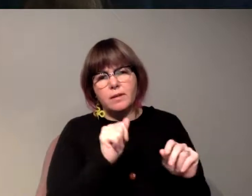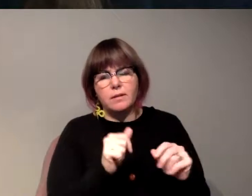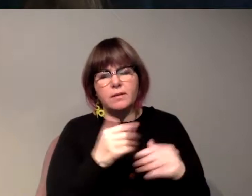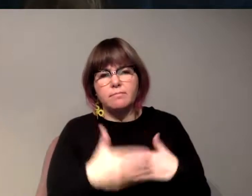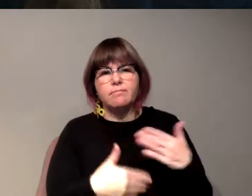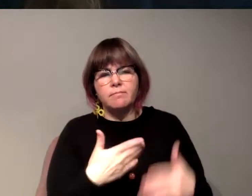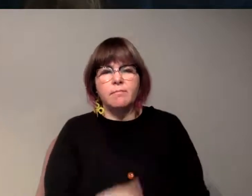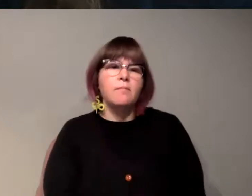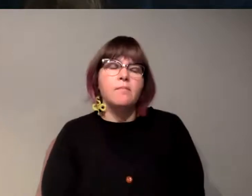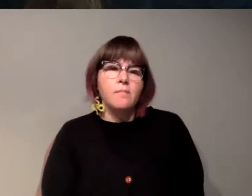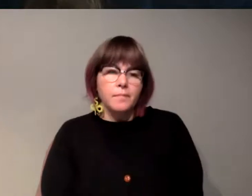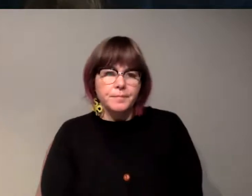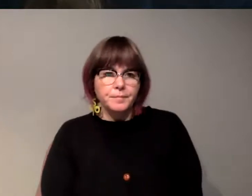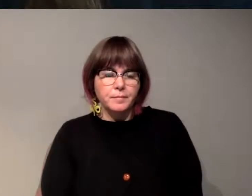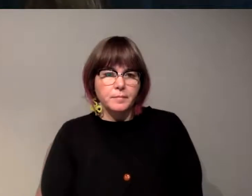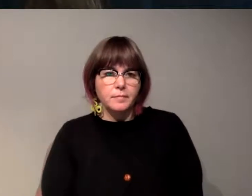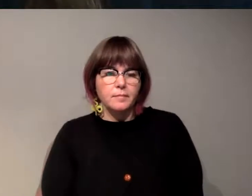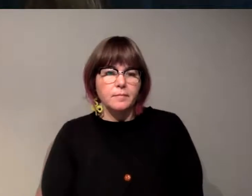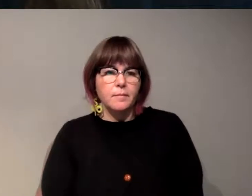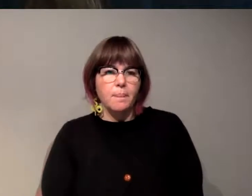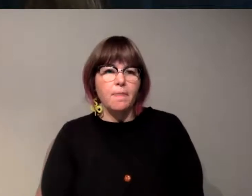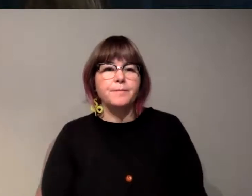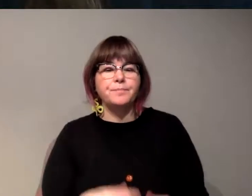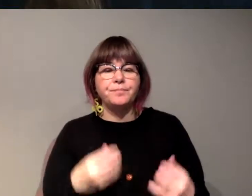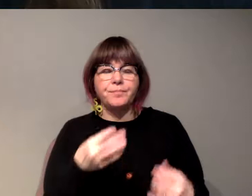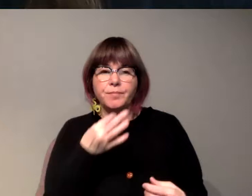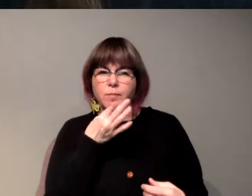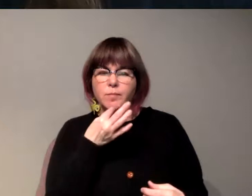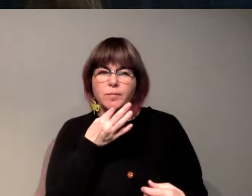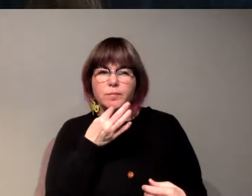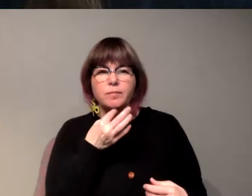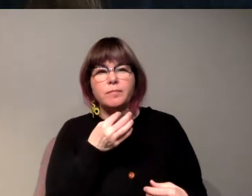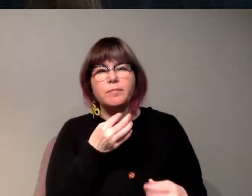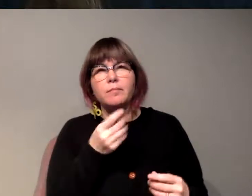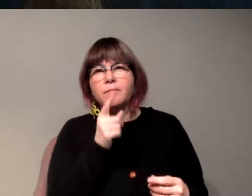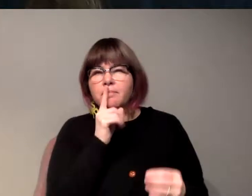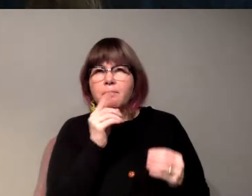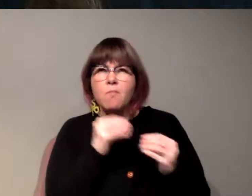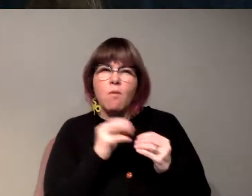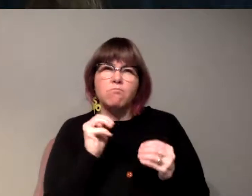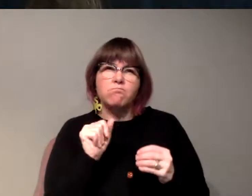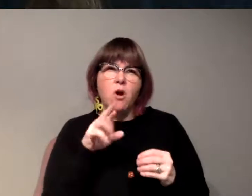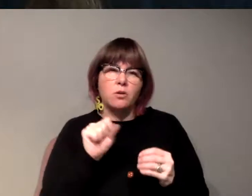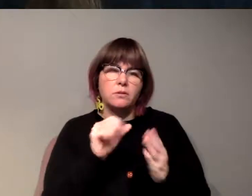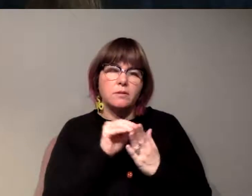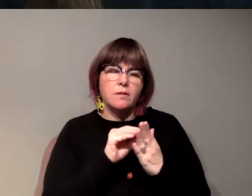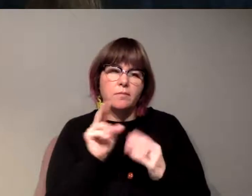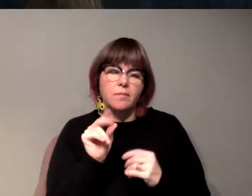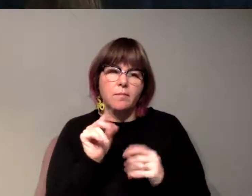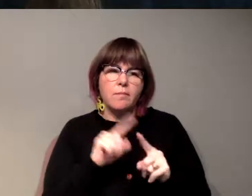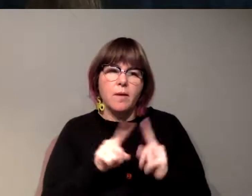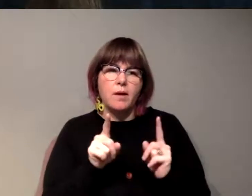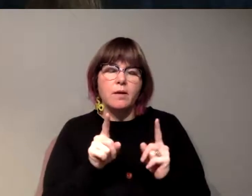in. We are also about to get not necessarily more Mars data, but just a lot of